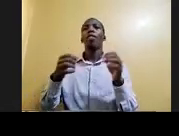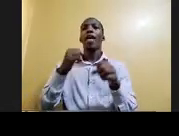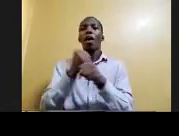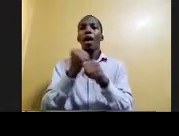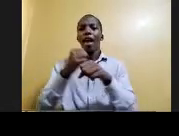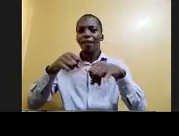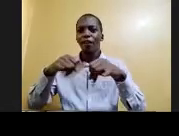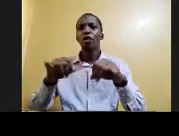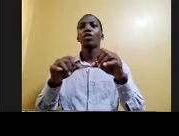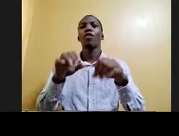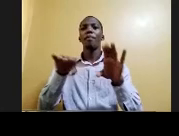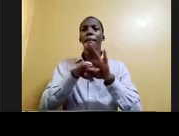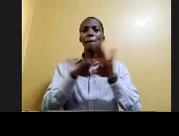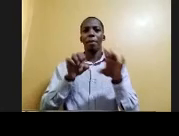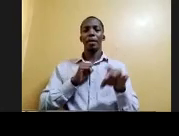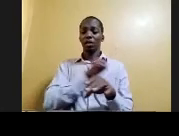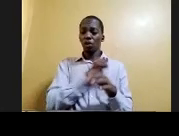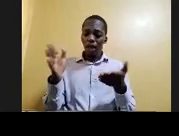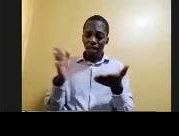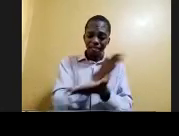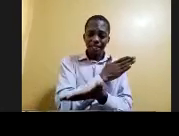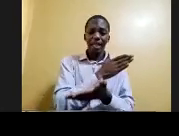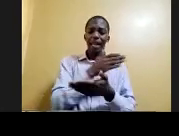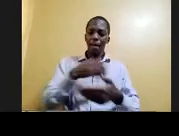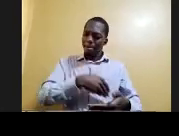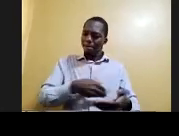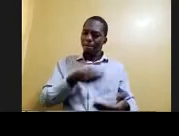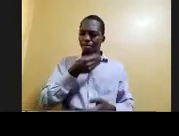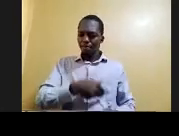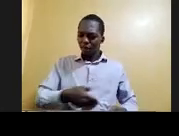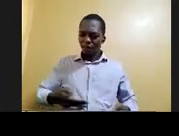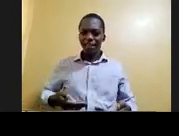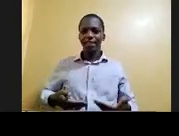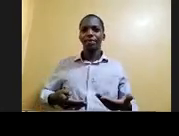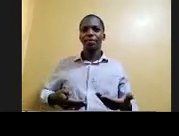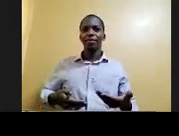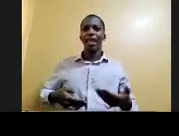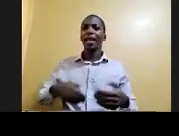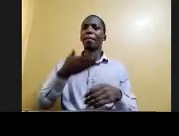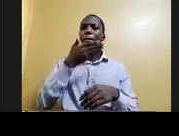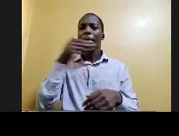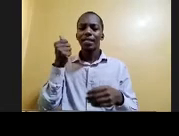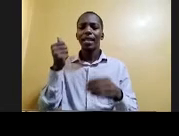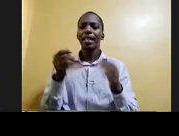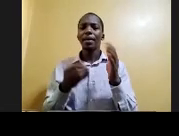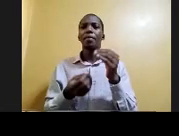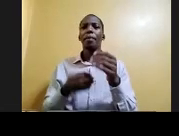and achieve sustainable development and to fully benefit from the advantages of trade through